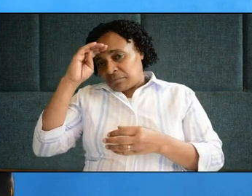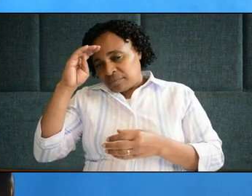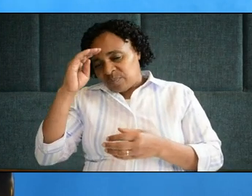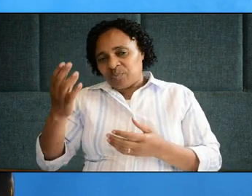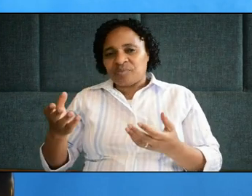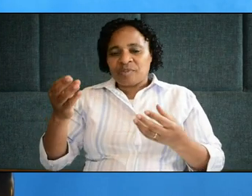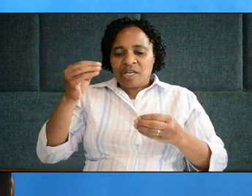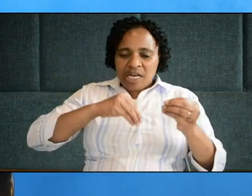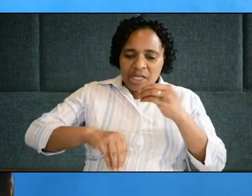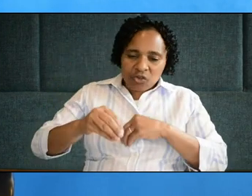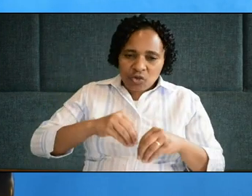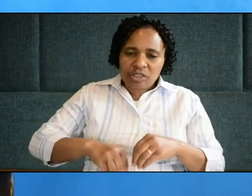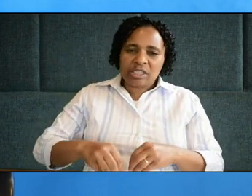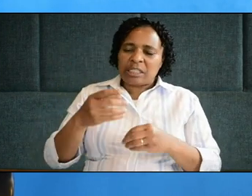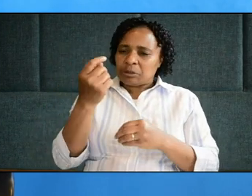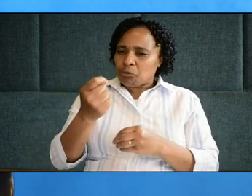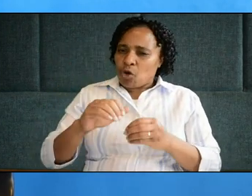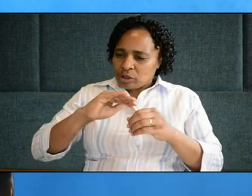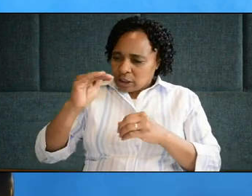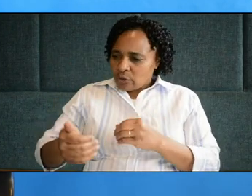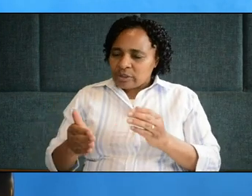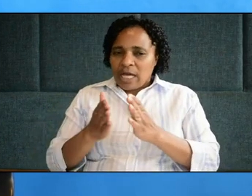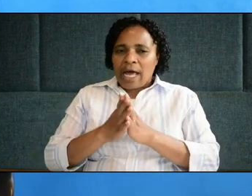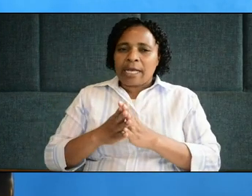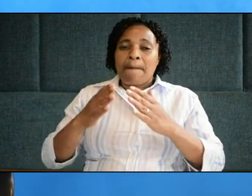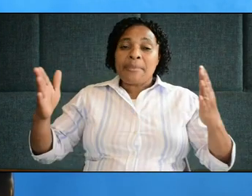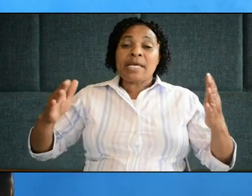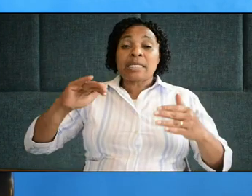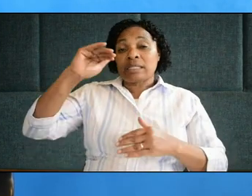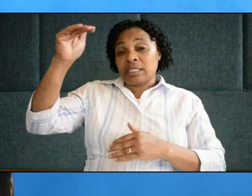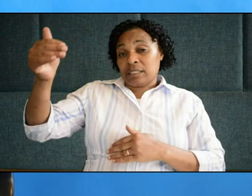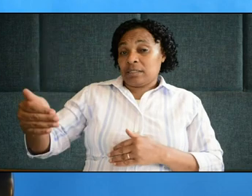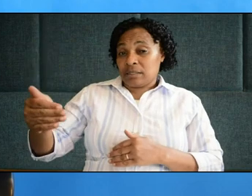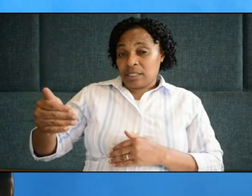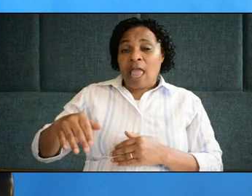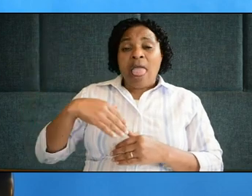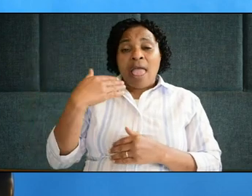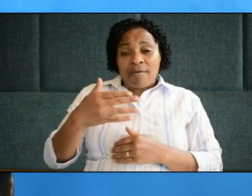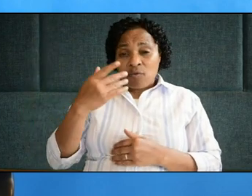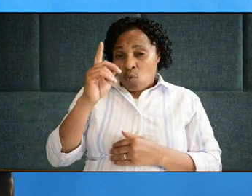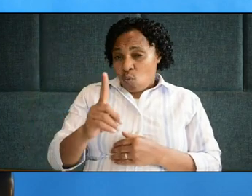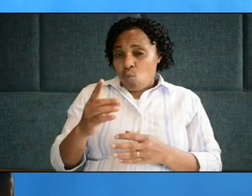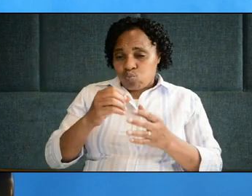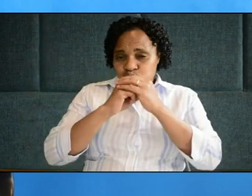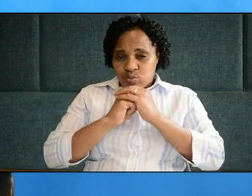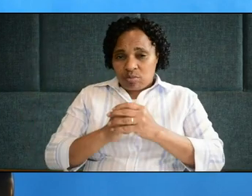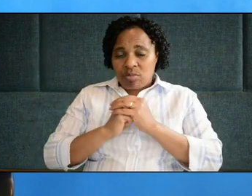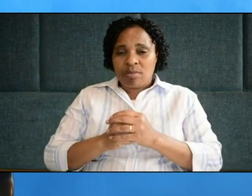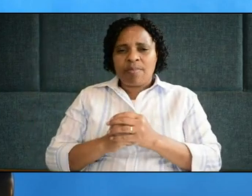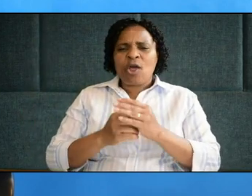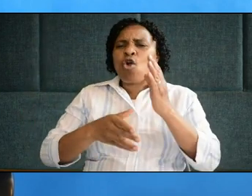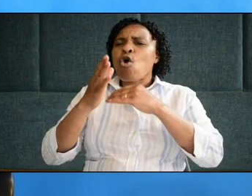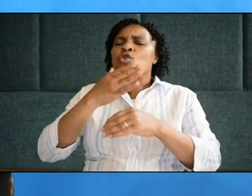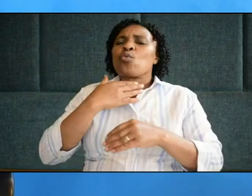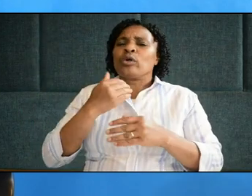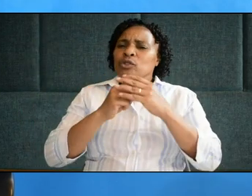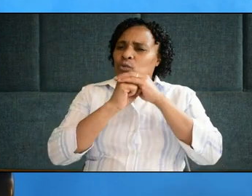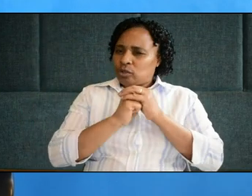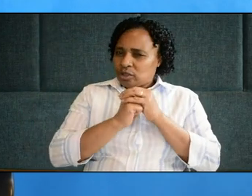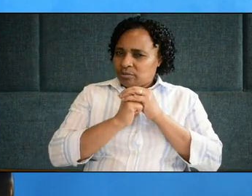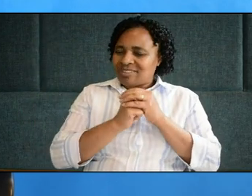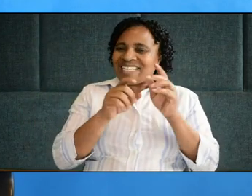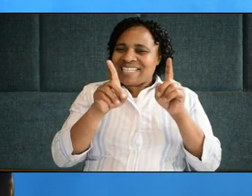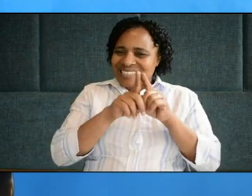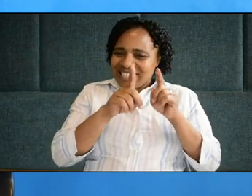in small towns, and in big cities. Everyone worships. Now, God wants worship, and